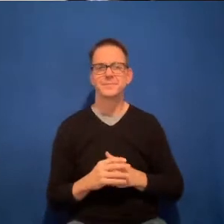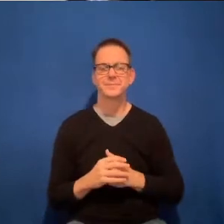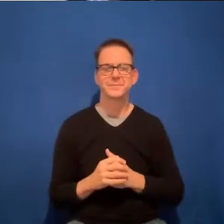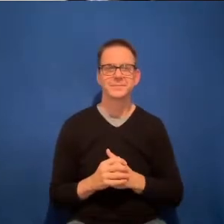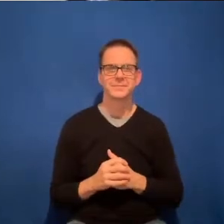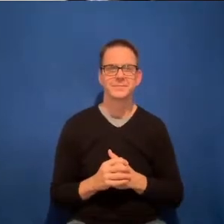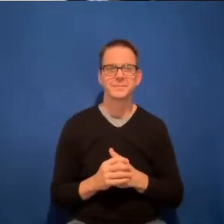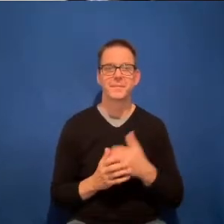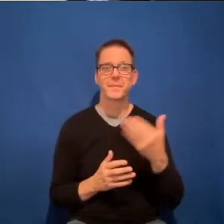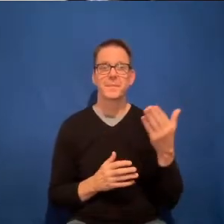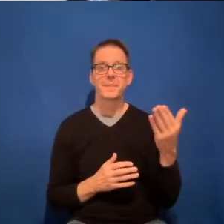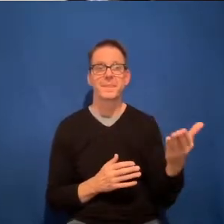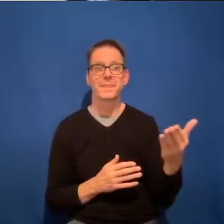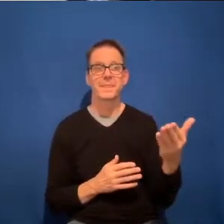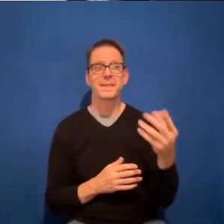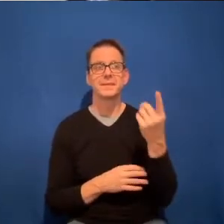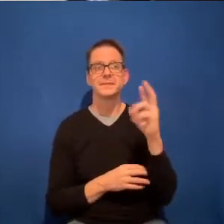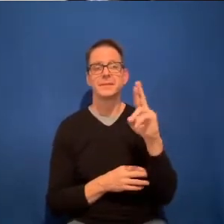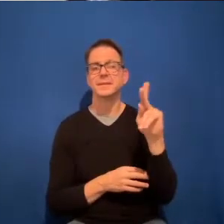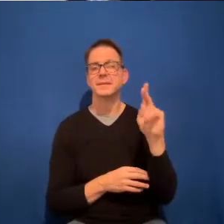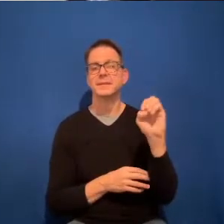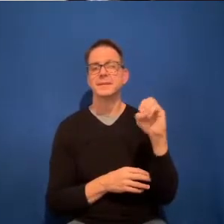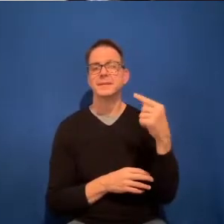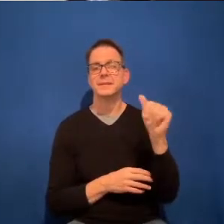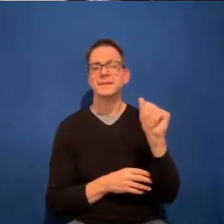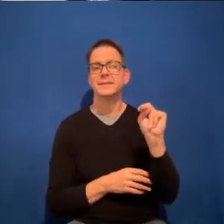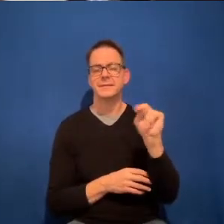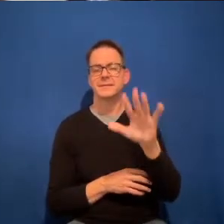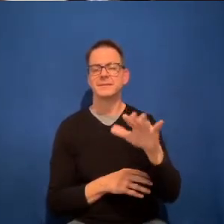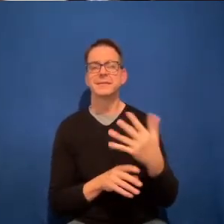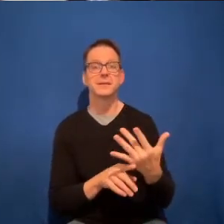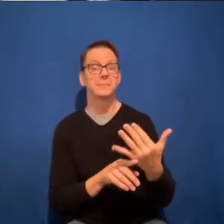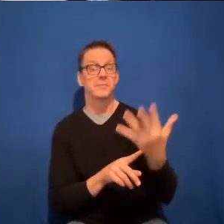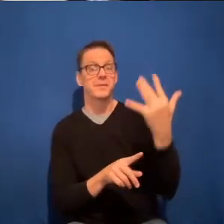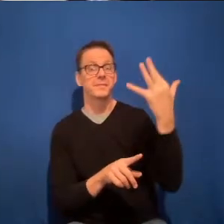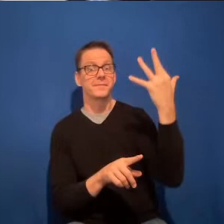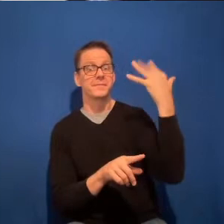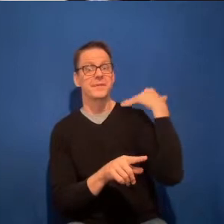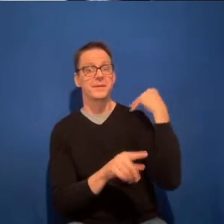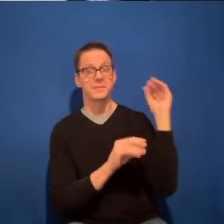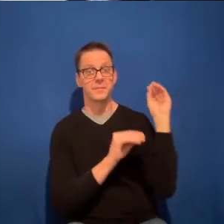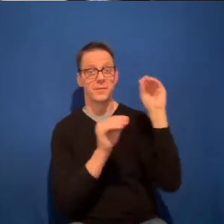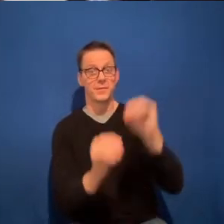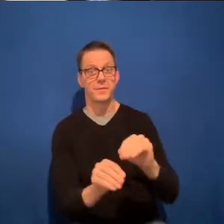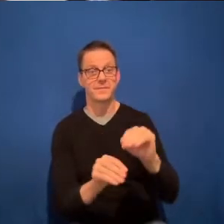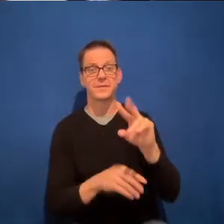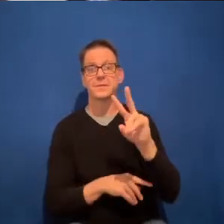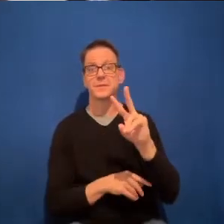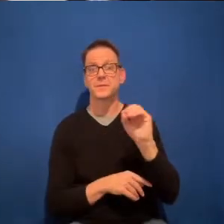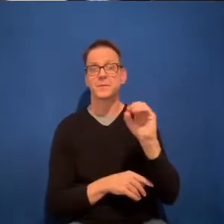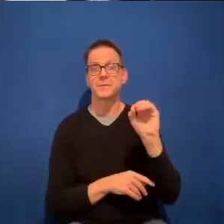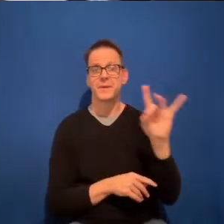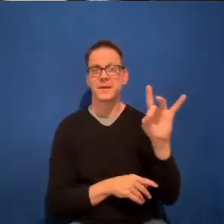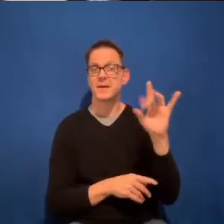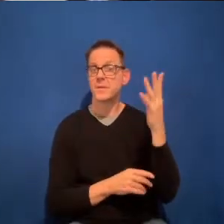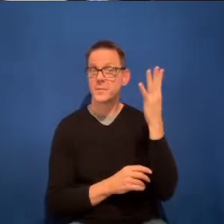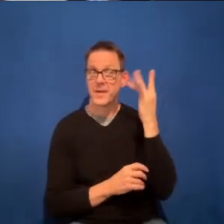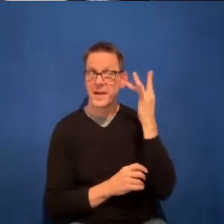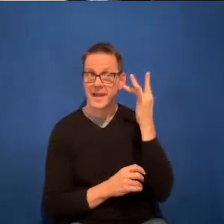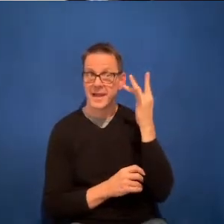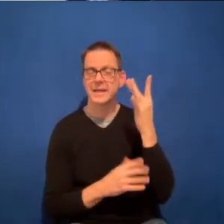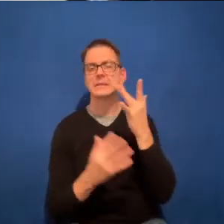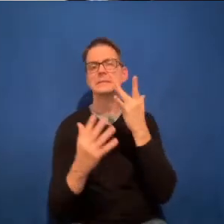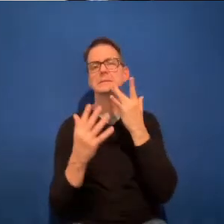I mean, going way back, so when I came in 2008, it was because we were facing a large